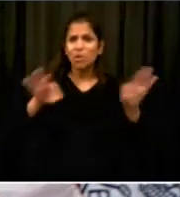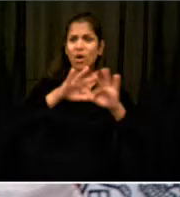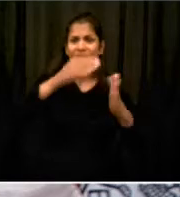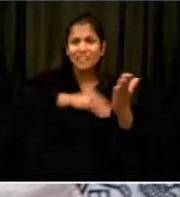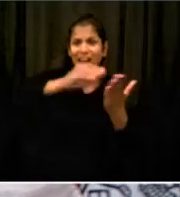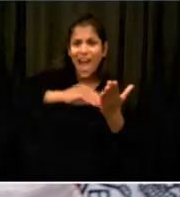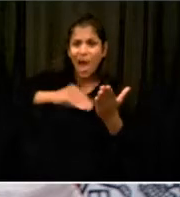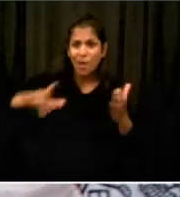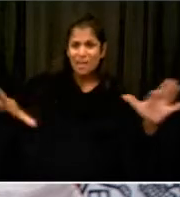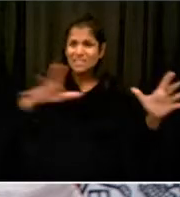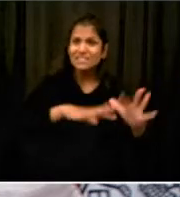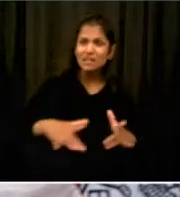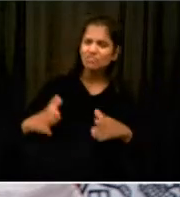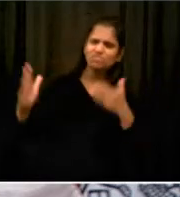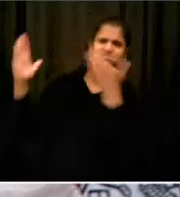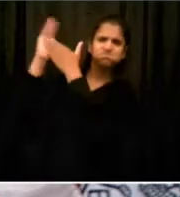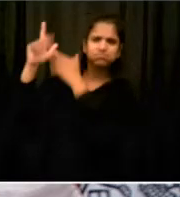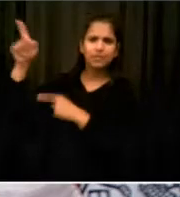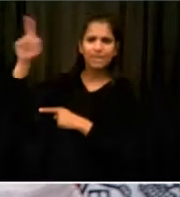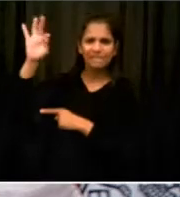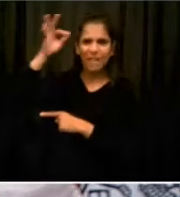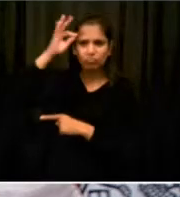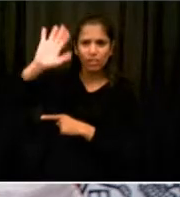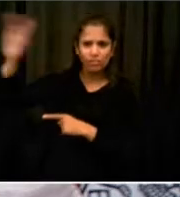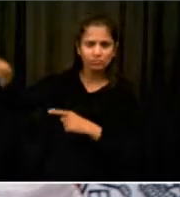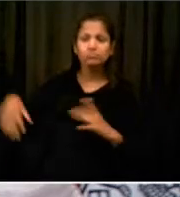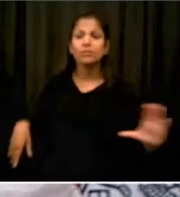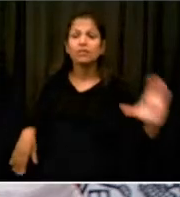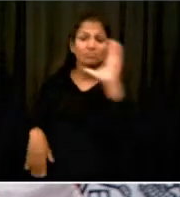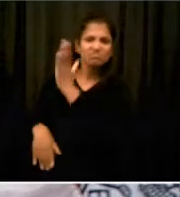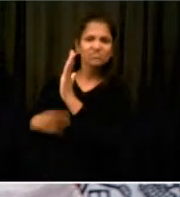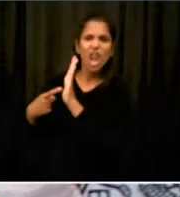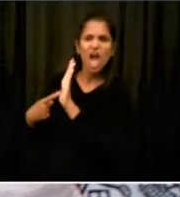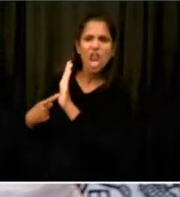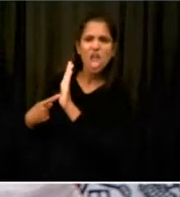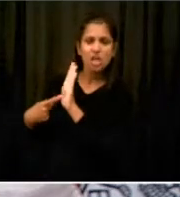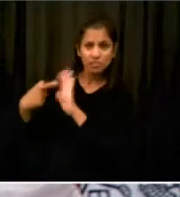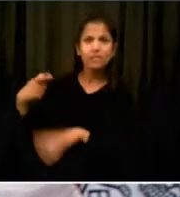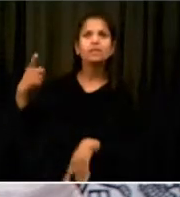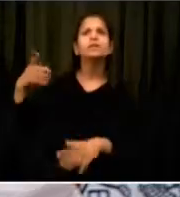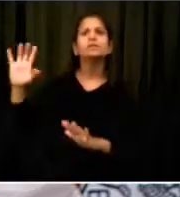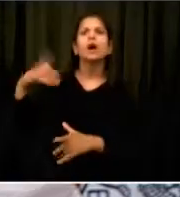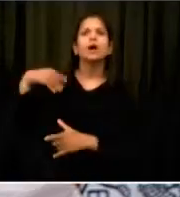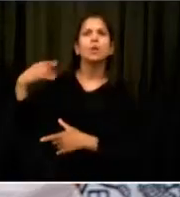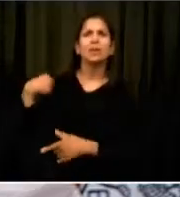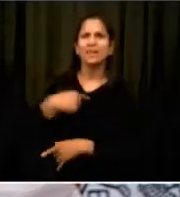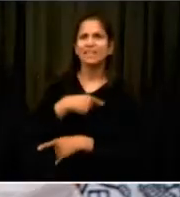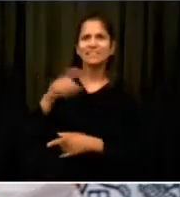extraordinary and help secure the future of New York City. So everyone, let's do that together. Thank you very much.